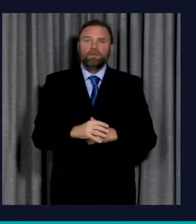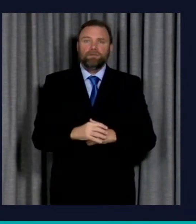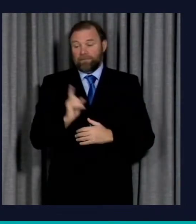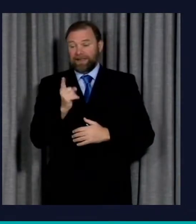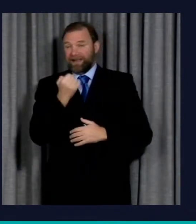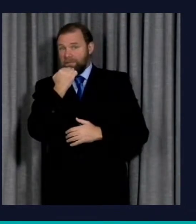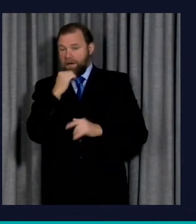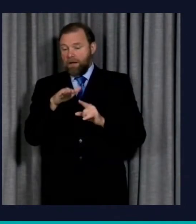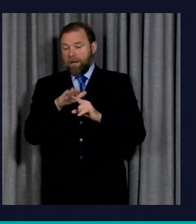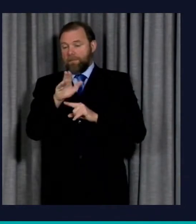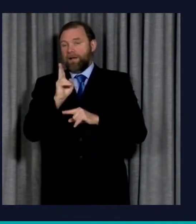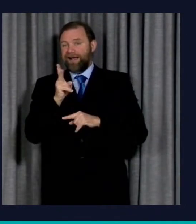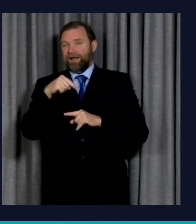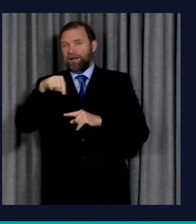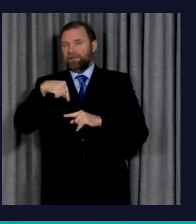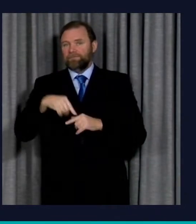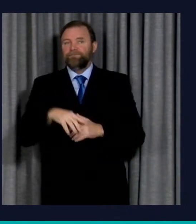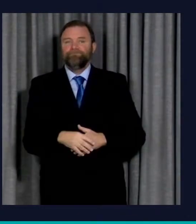week.